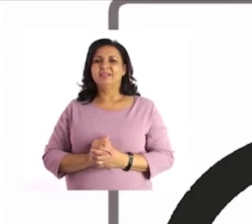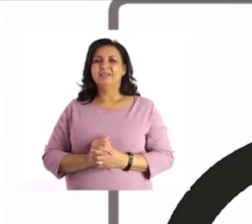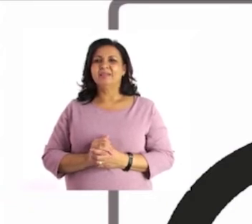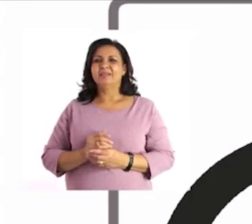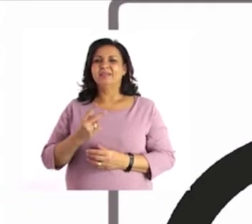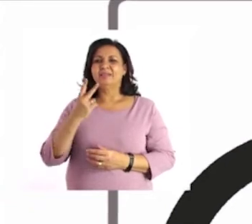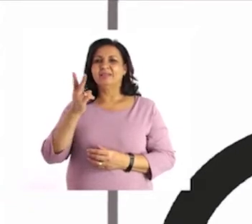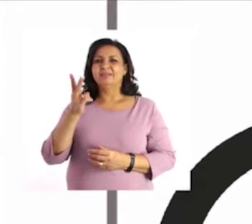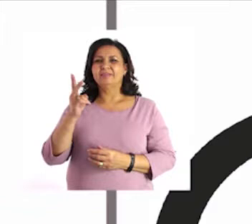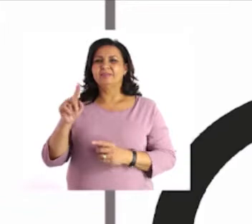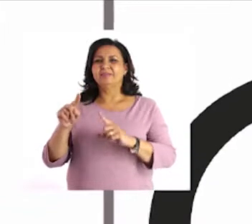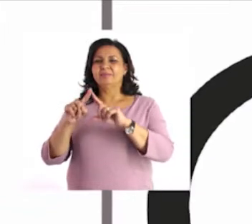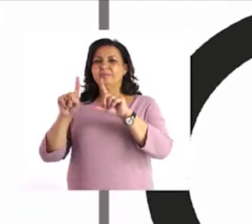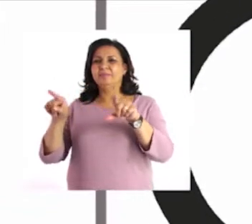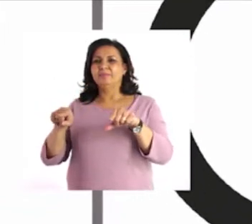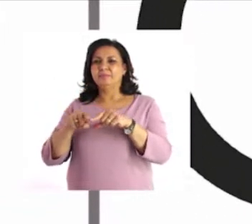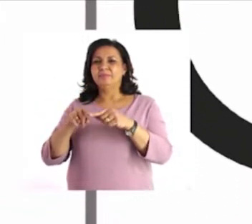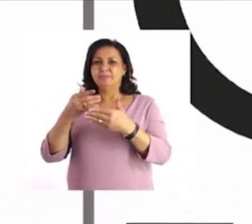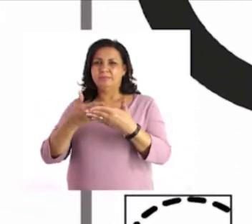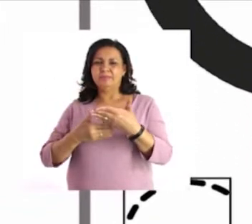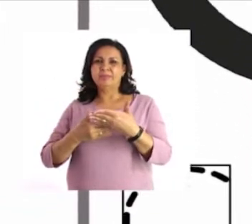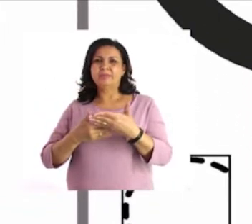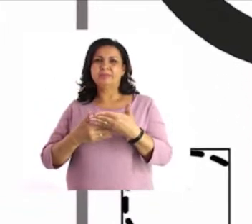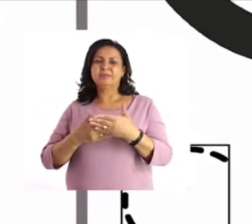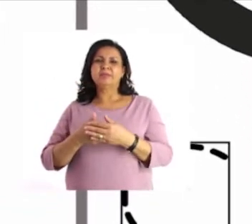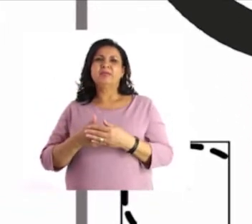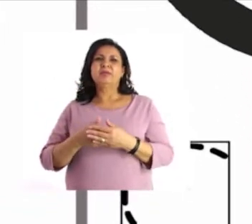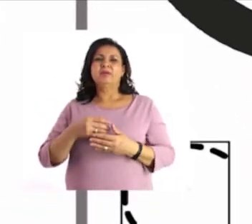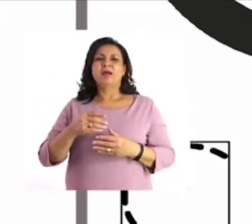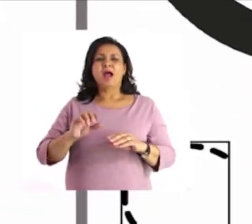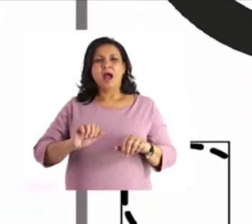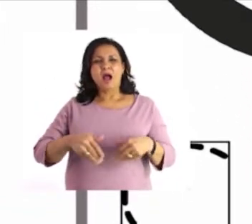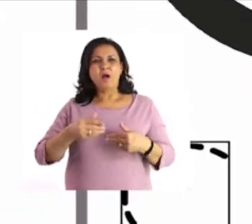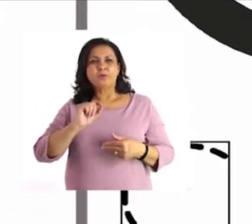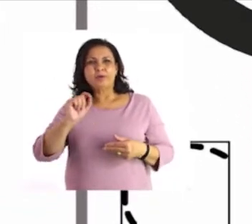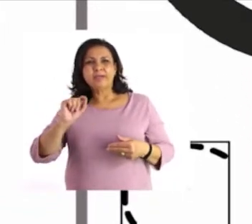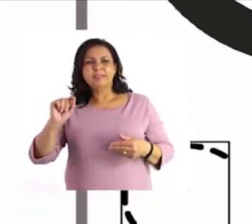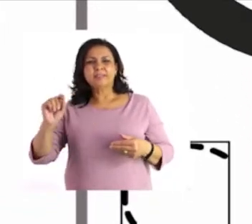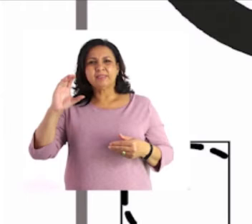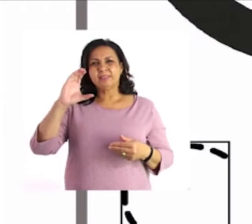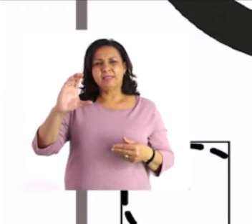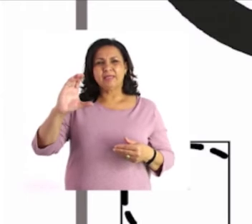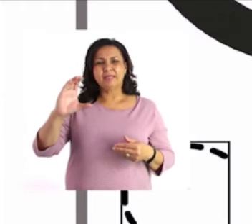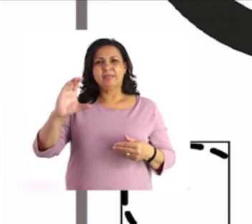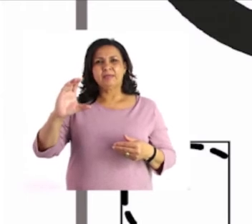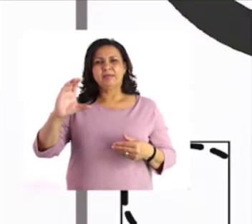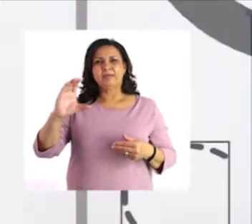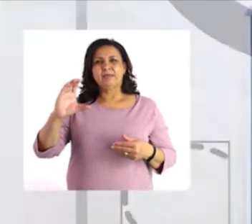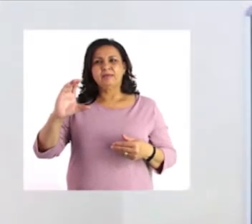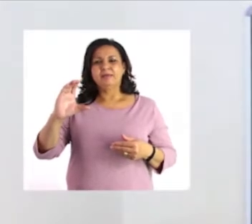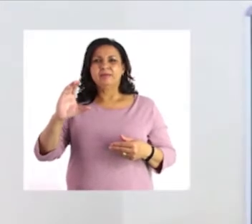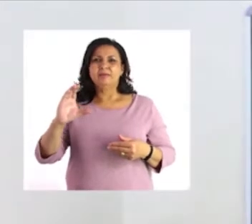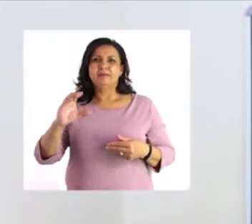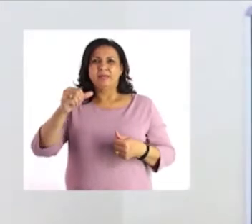bottom part of the page. And how are we making this? Remember, we find a spot just